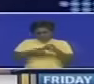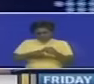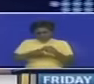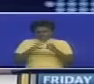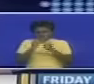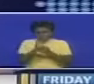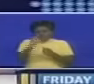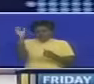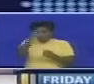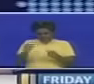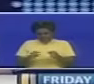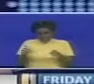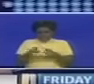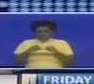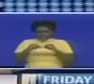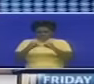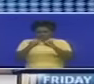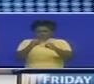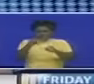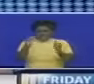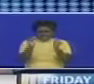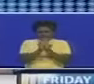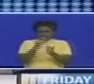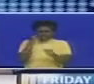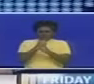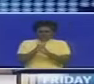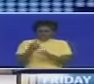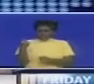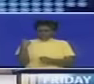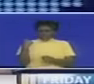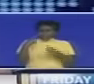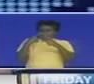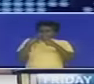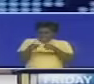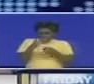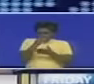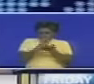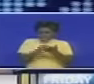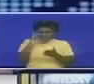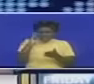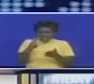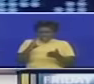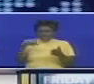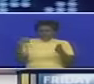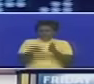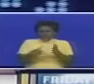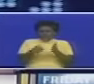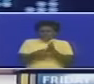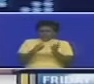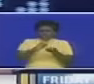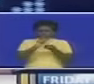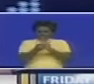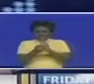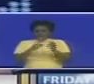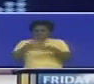product and sustaining 1 in 10 jobs. Now, recently, however, the sector has seen its fortunes turn for the worse after